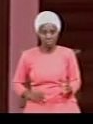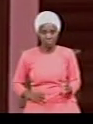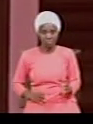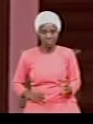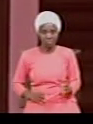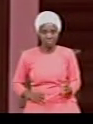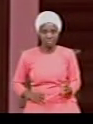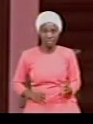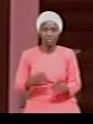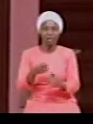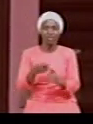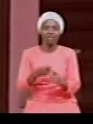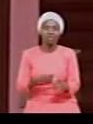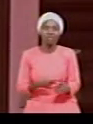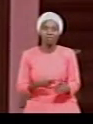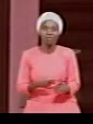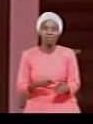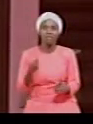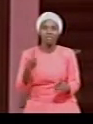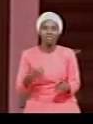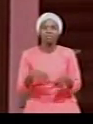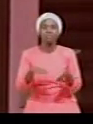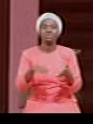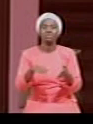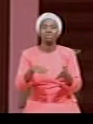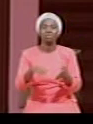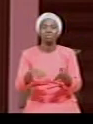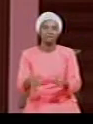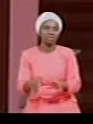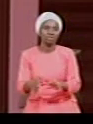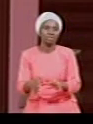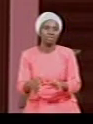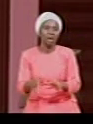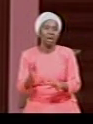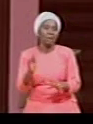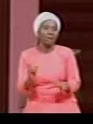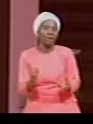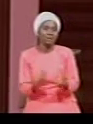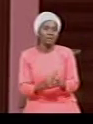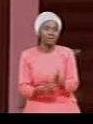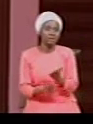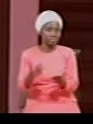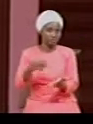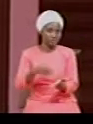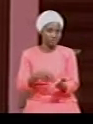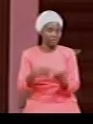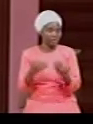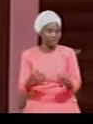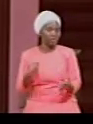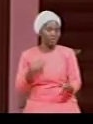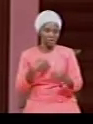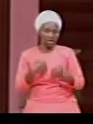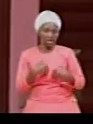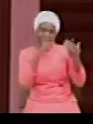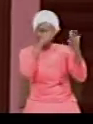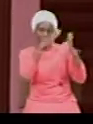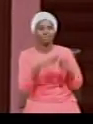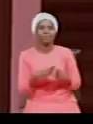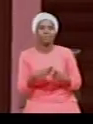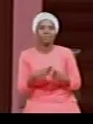Christ from the dead. By that resurrection, now we have hope. By